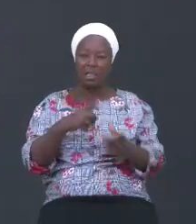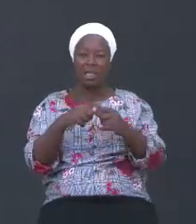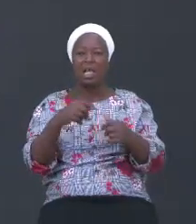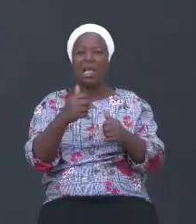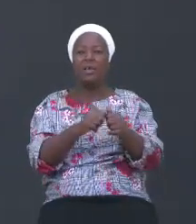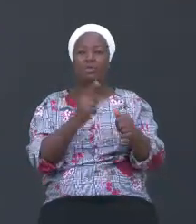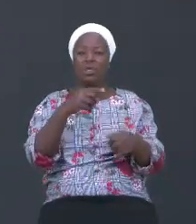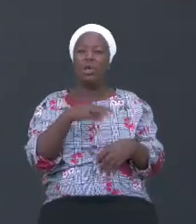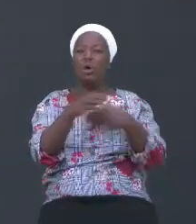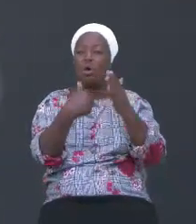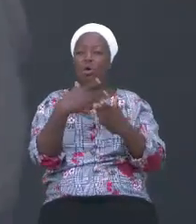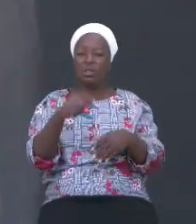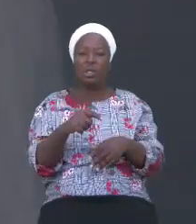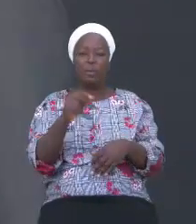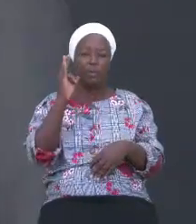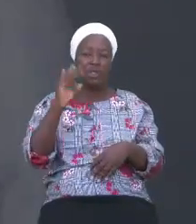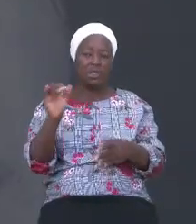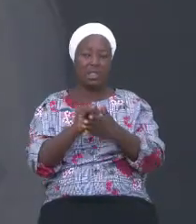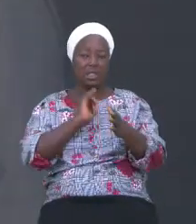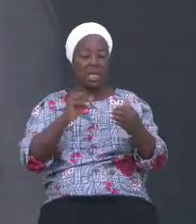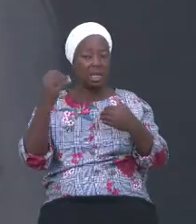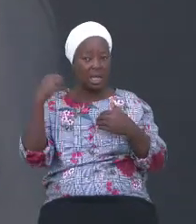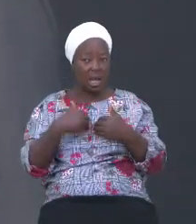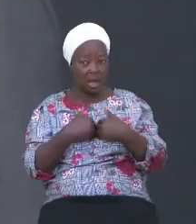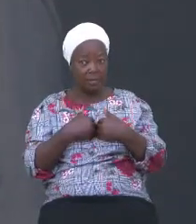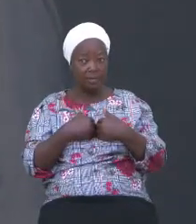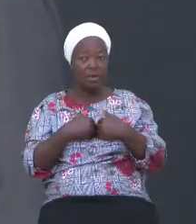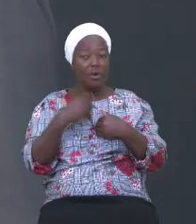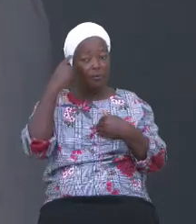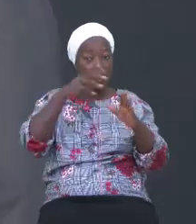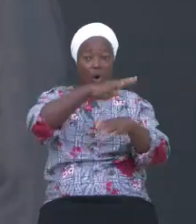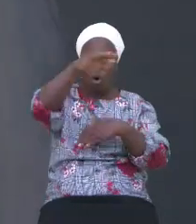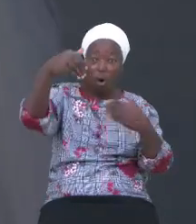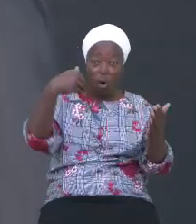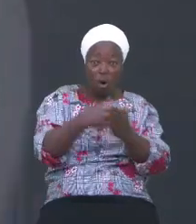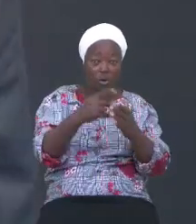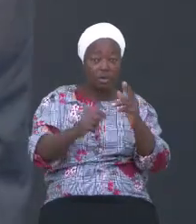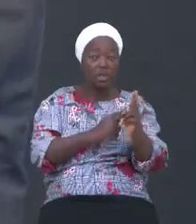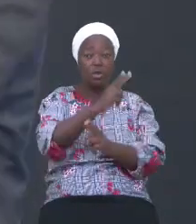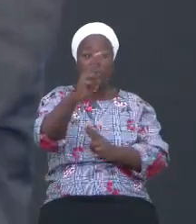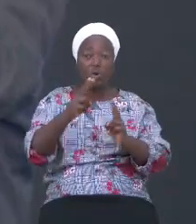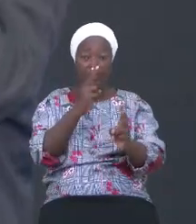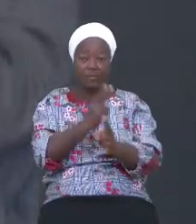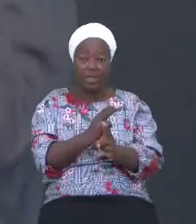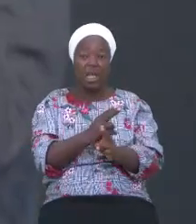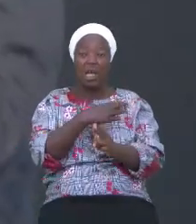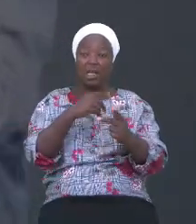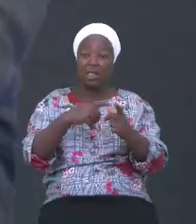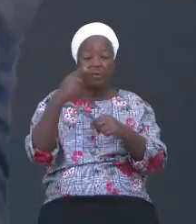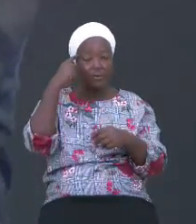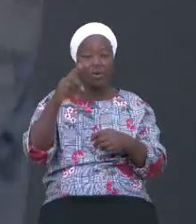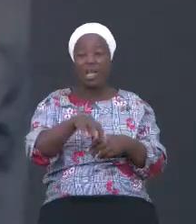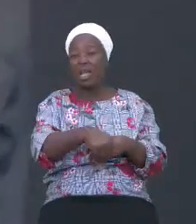the message I have for the whole universe, all the message I have for any